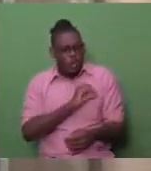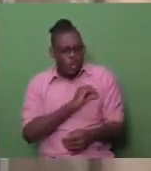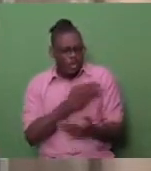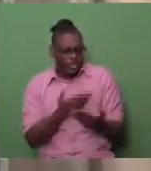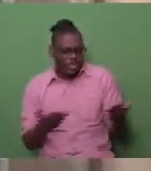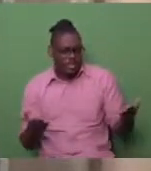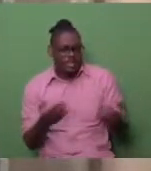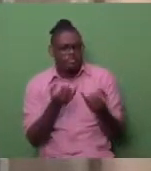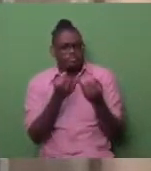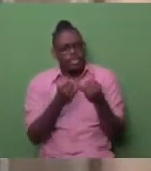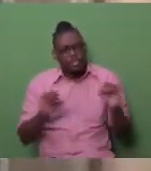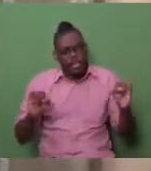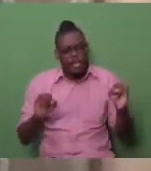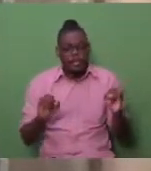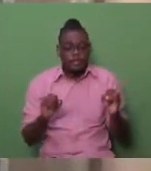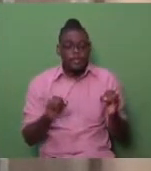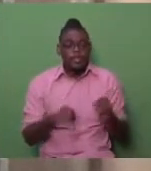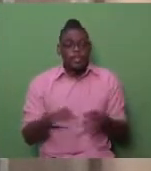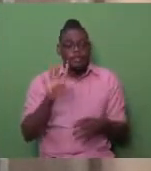Principle five,